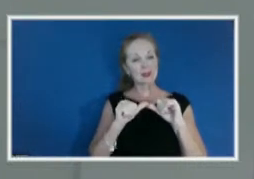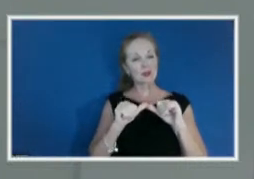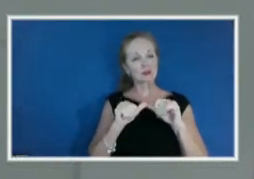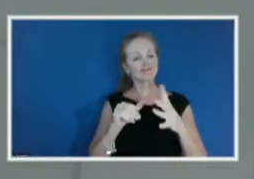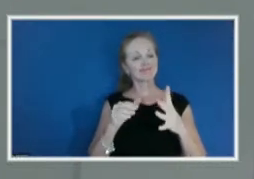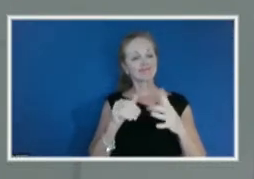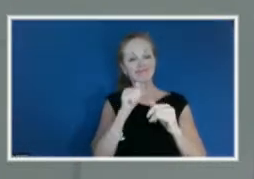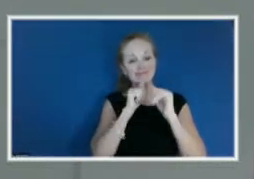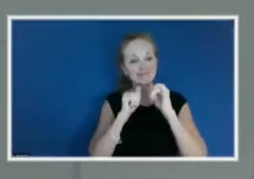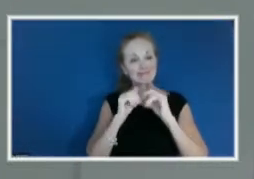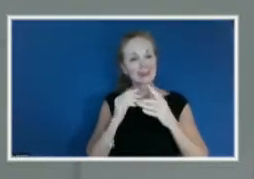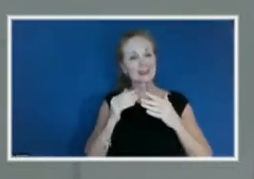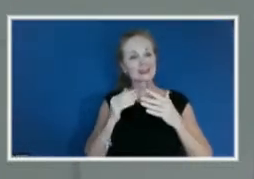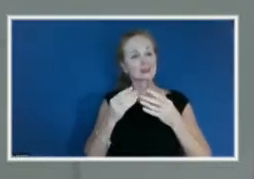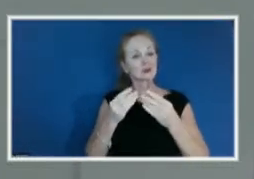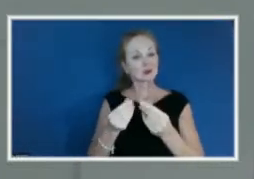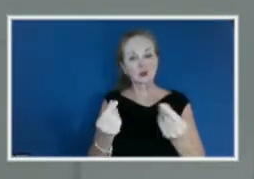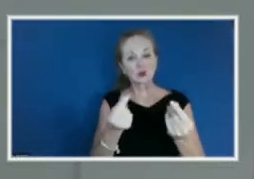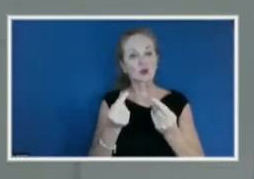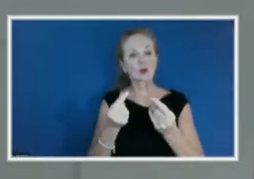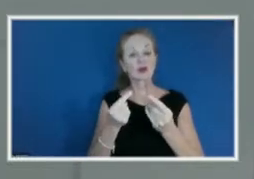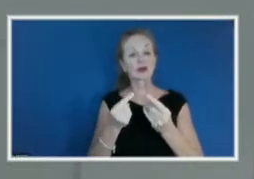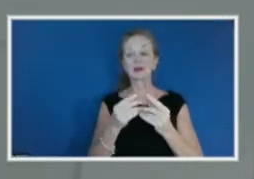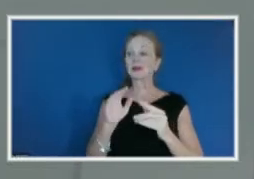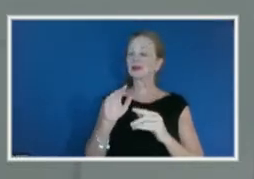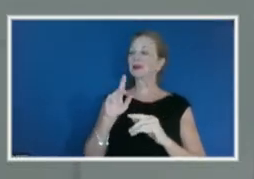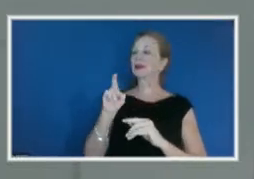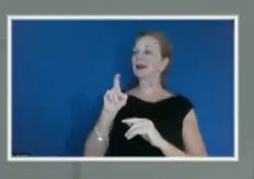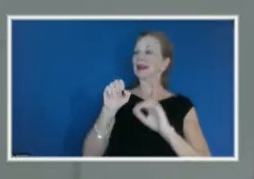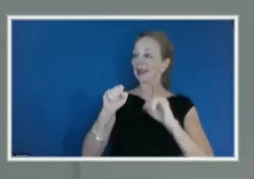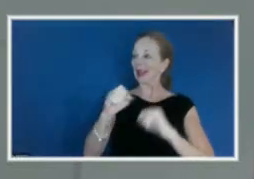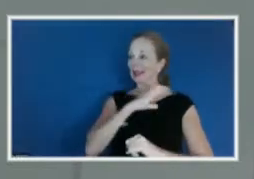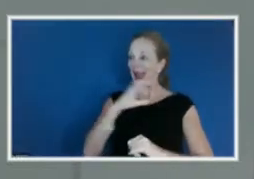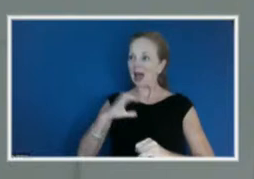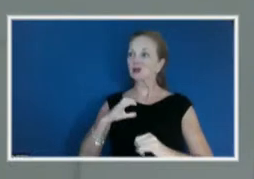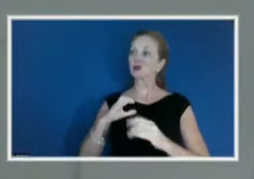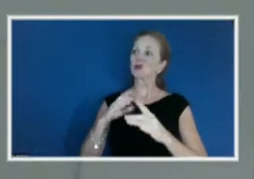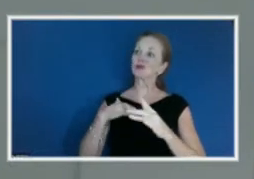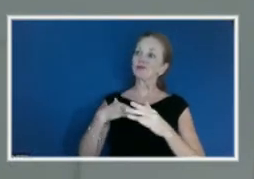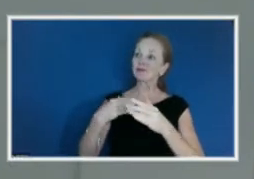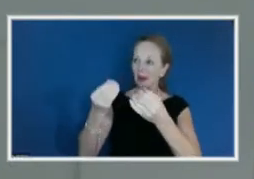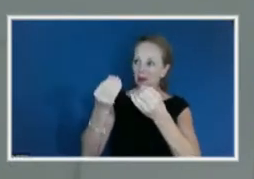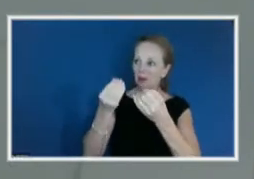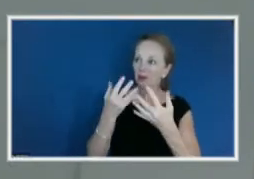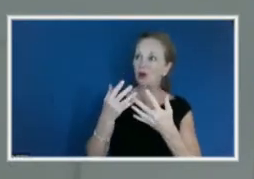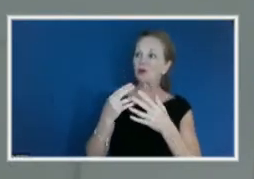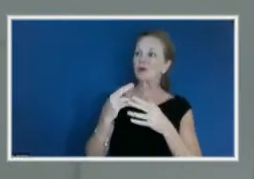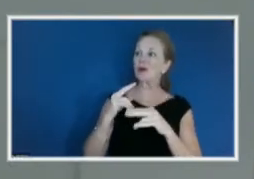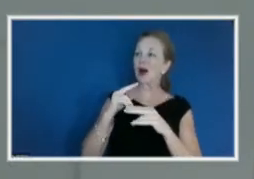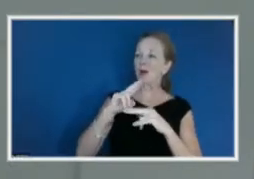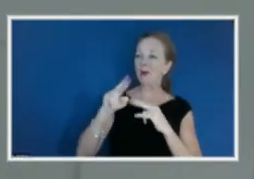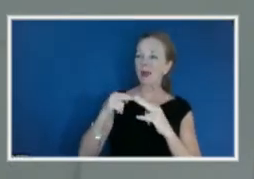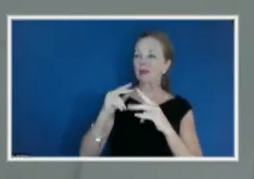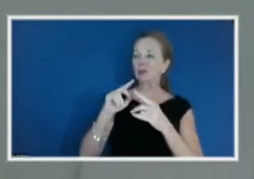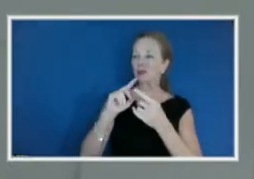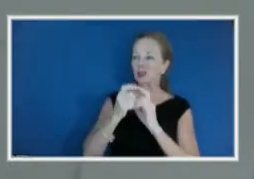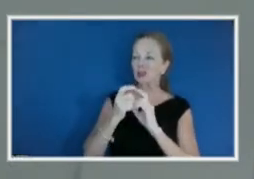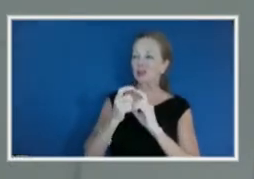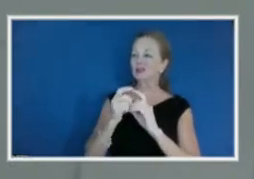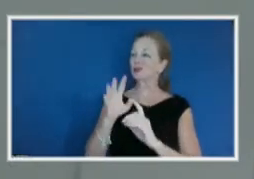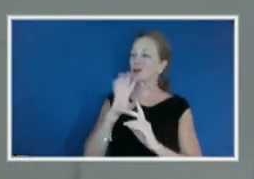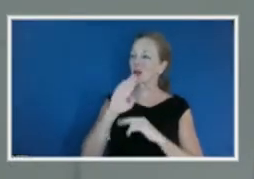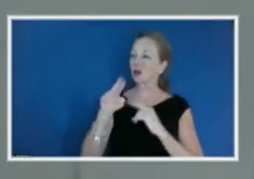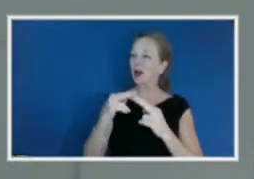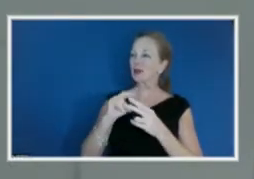Can council get briefed on these changes? And can you speak to what these changes are and why they are deemed to